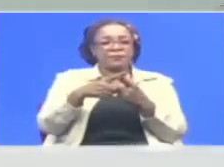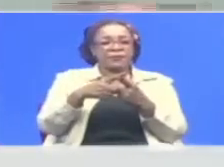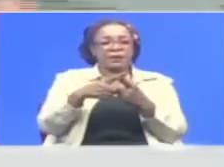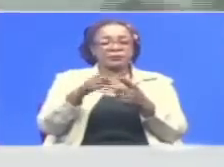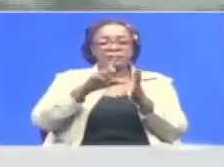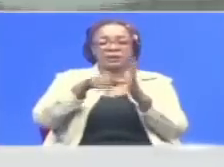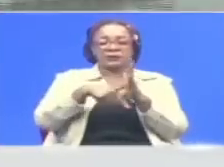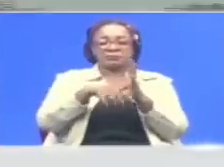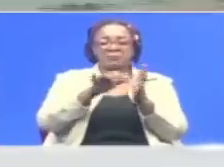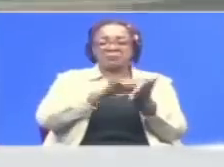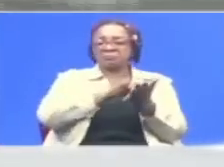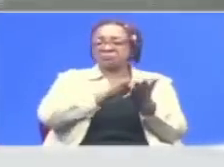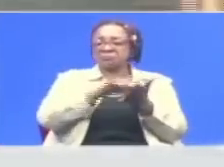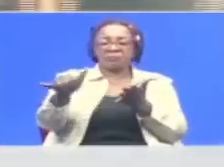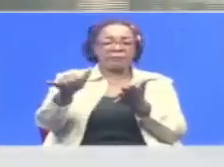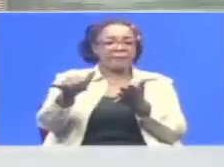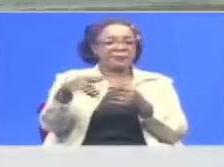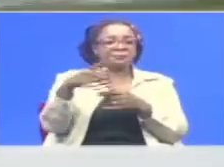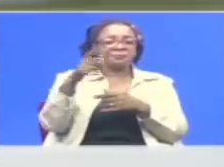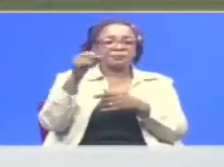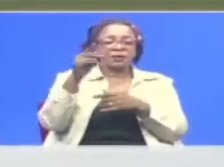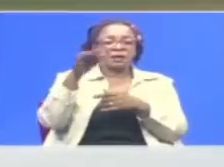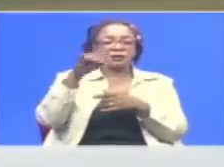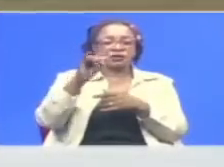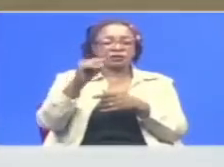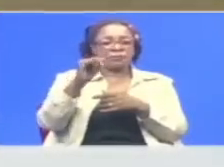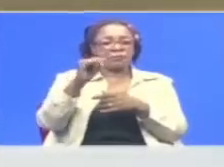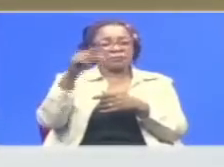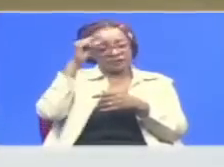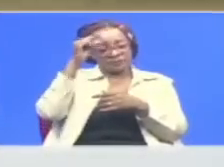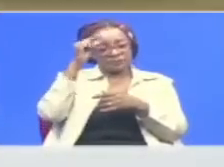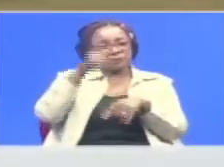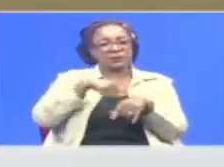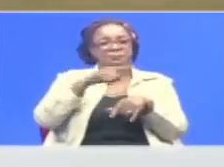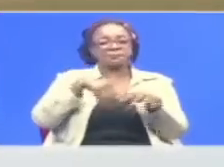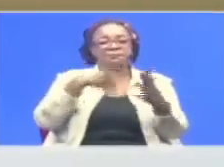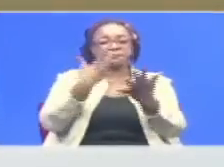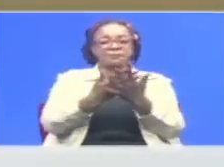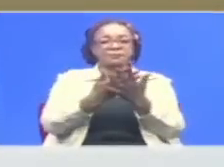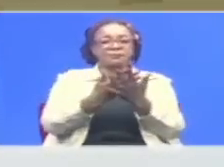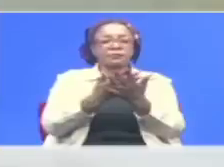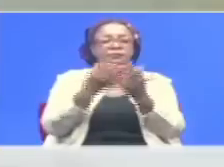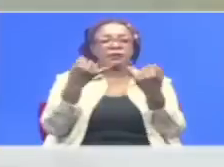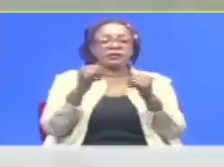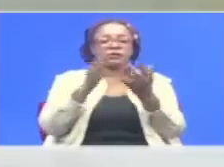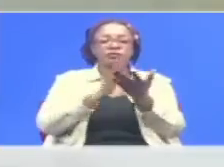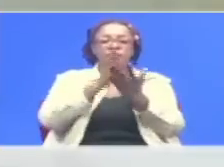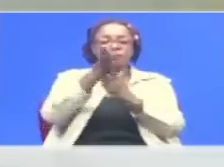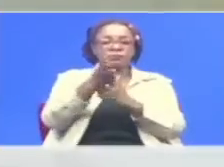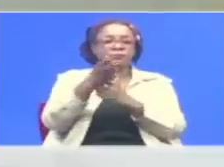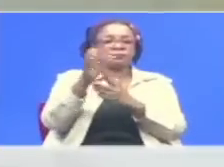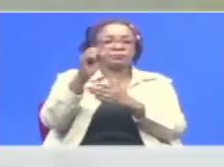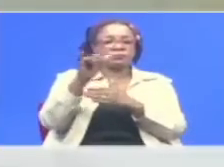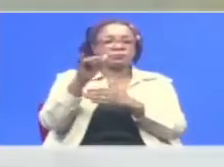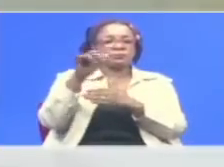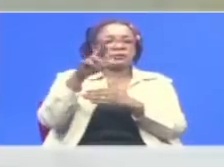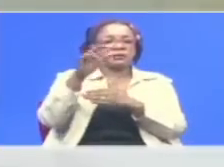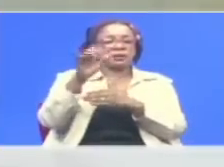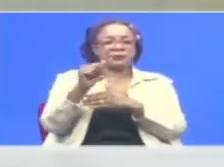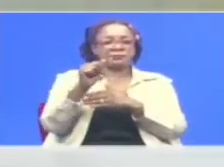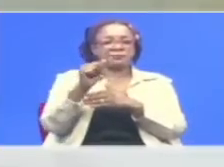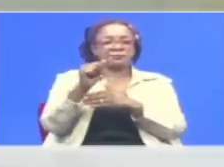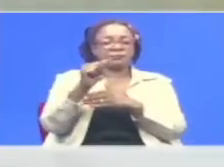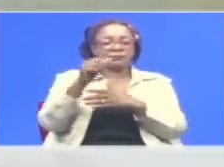be deported by Turkish authorities after he was arrested attempting to cross over to Syria. Huyu kijana amesoma shule